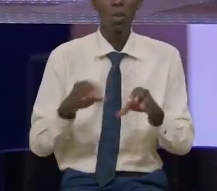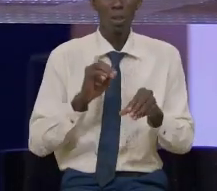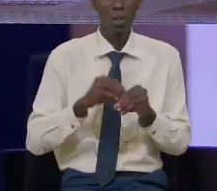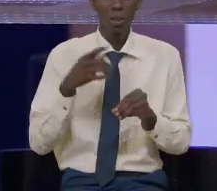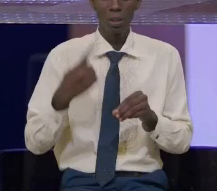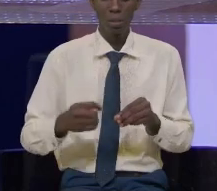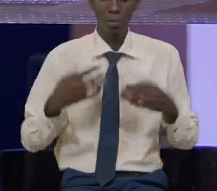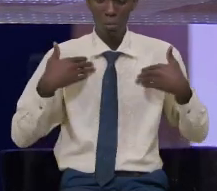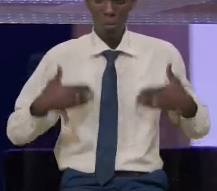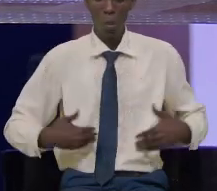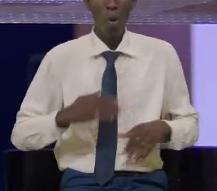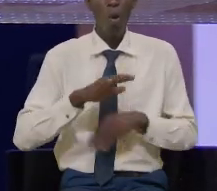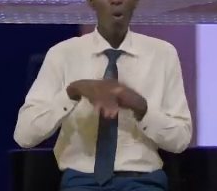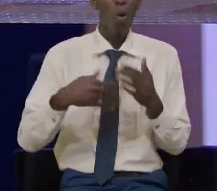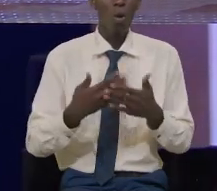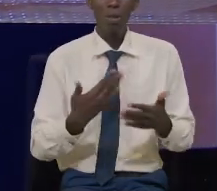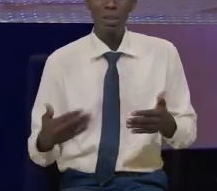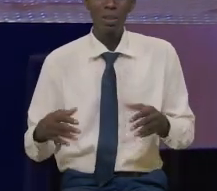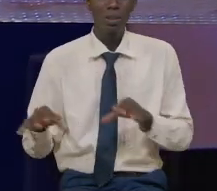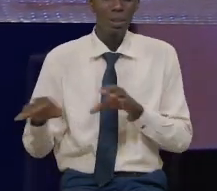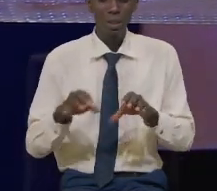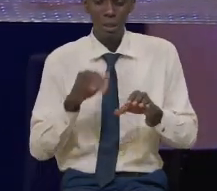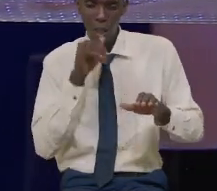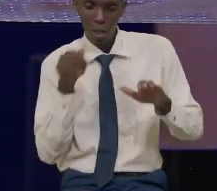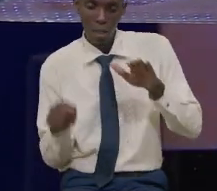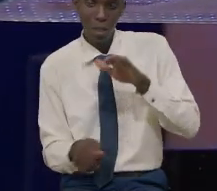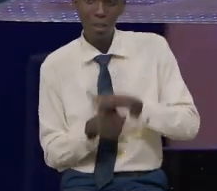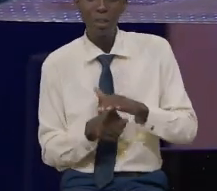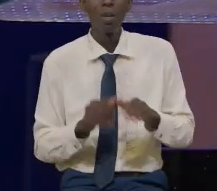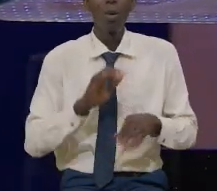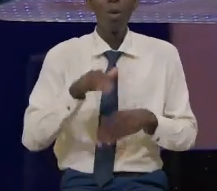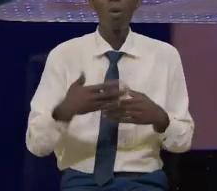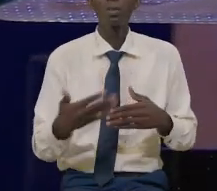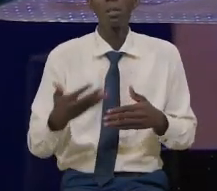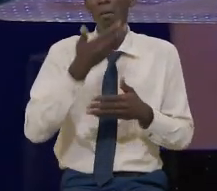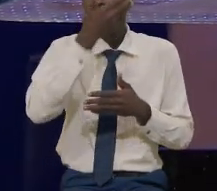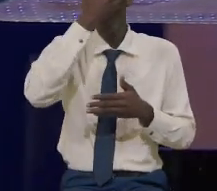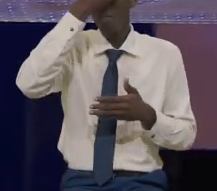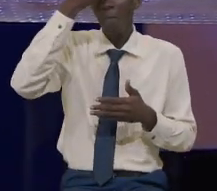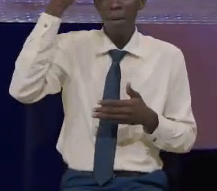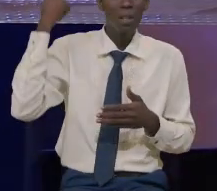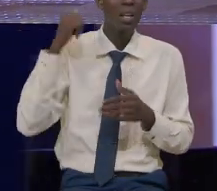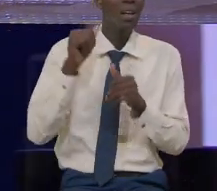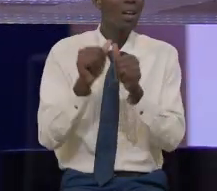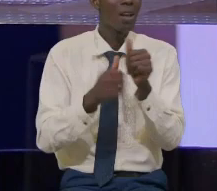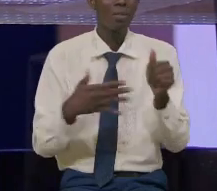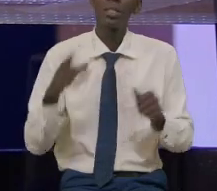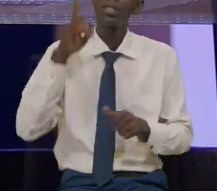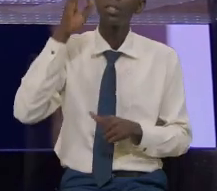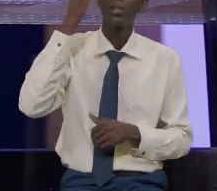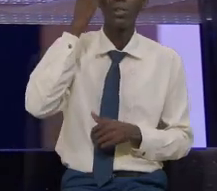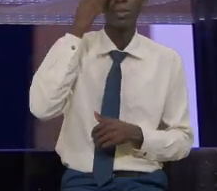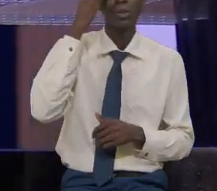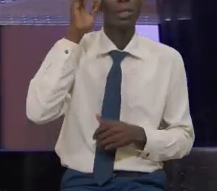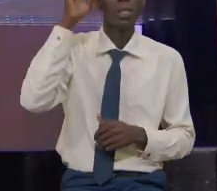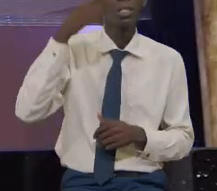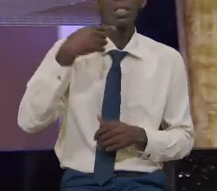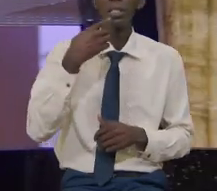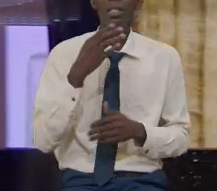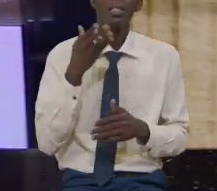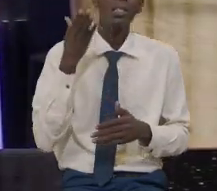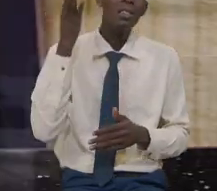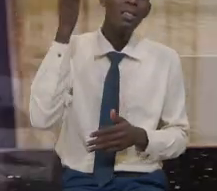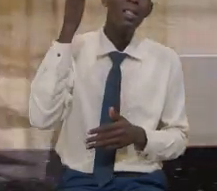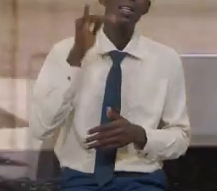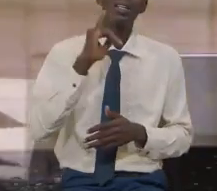public, all things covered, all things forgotten, everything he knows. It says there